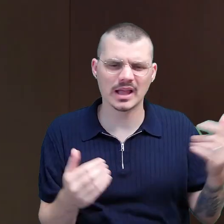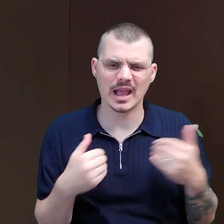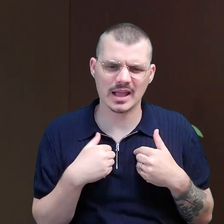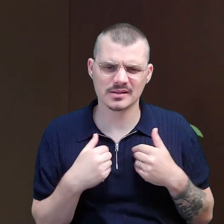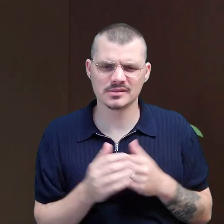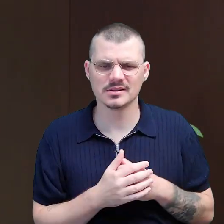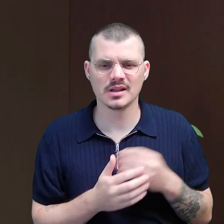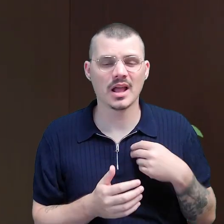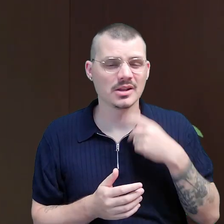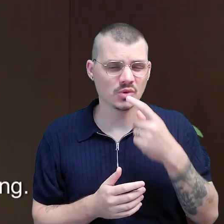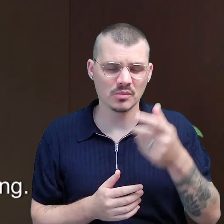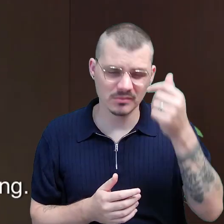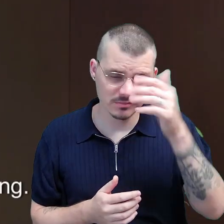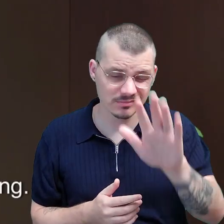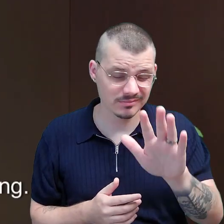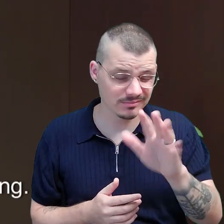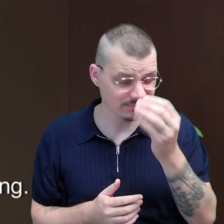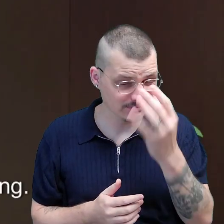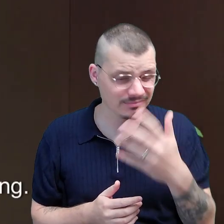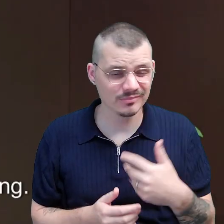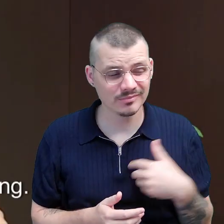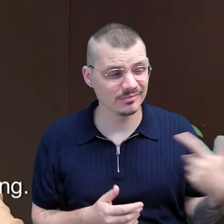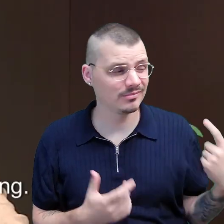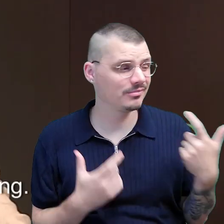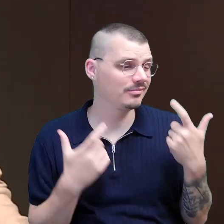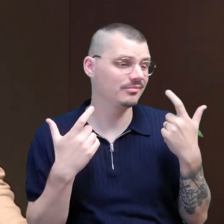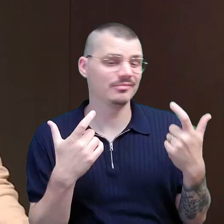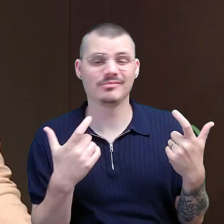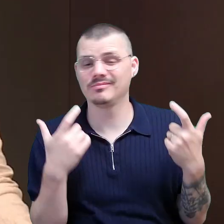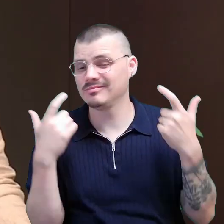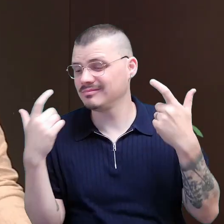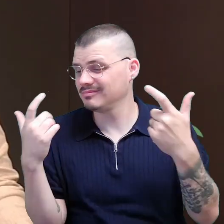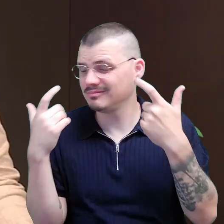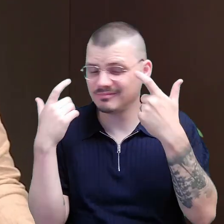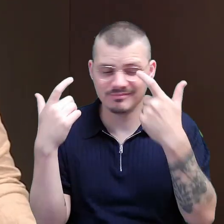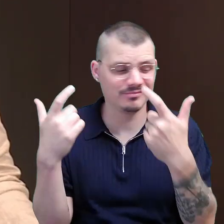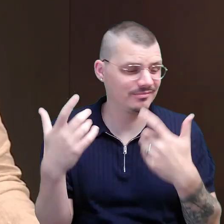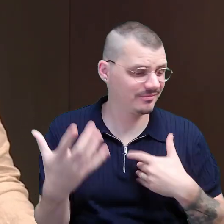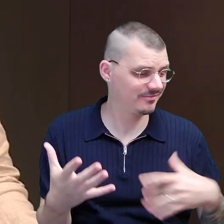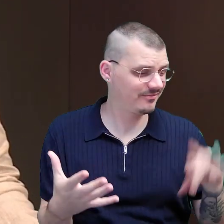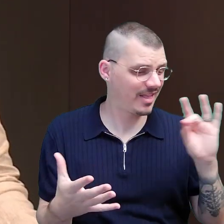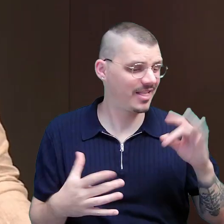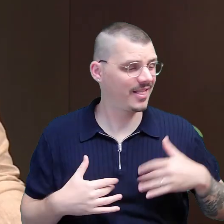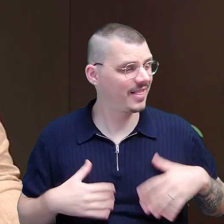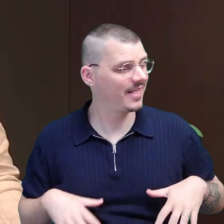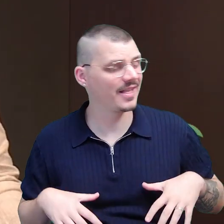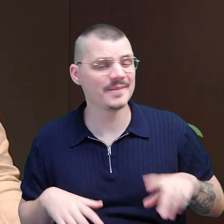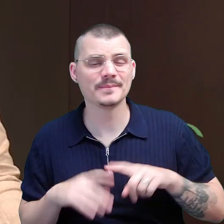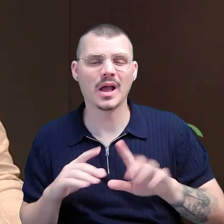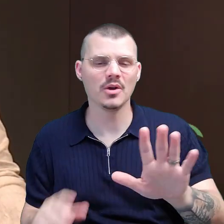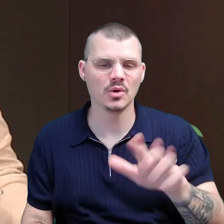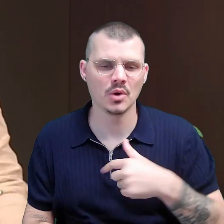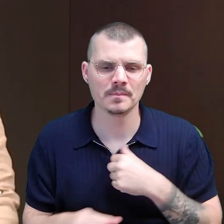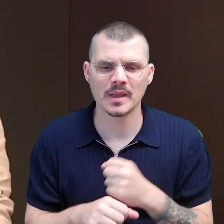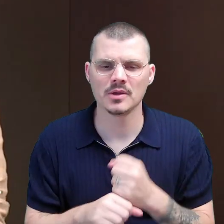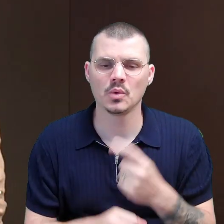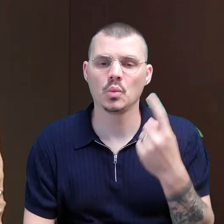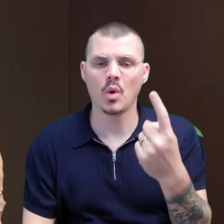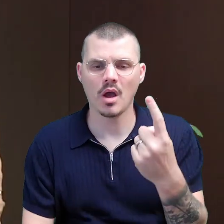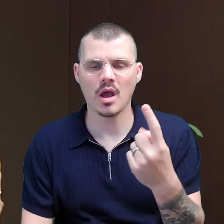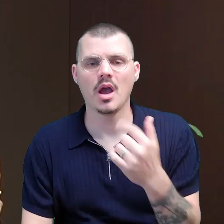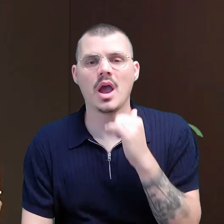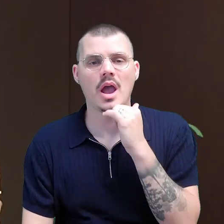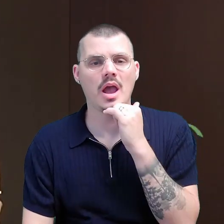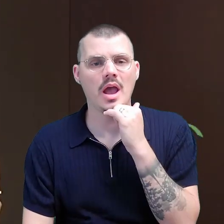had. And I gotta tell you, man, we were swaggering. We were like so full of ourselves. But we made